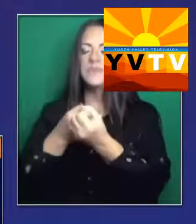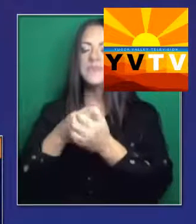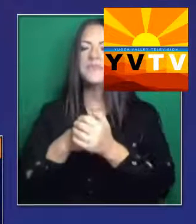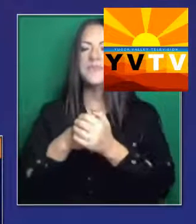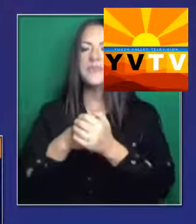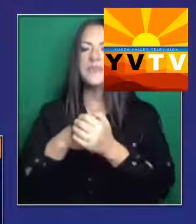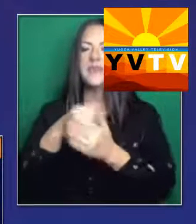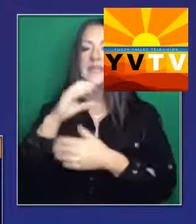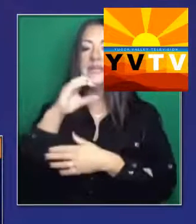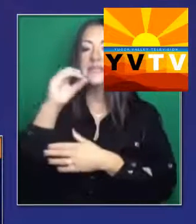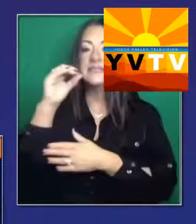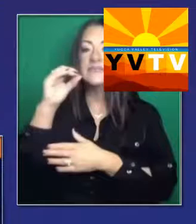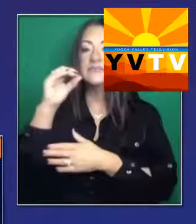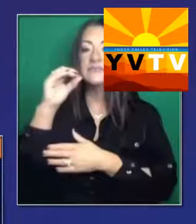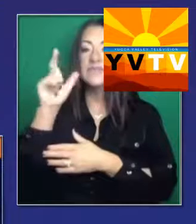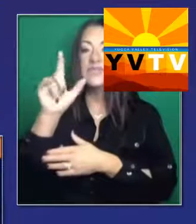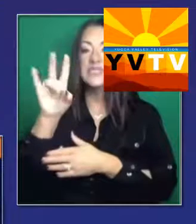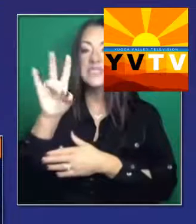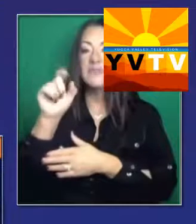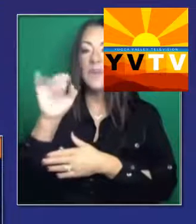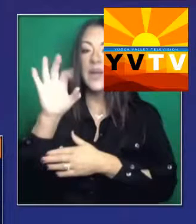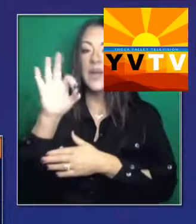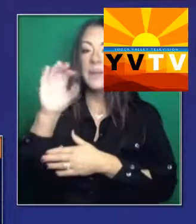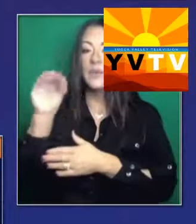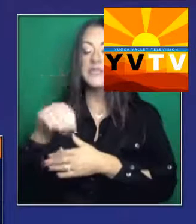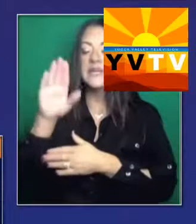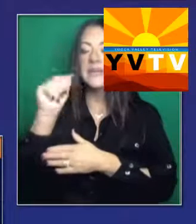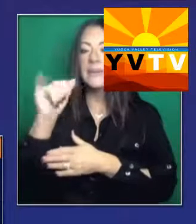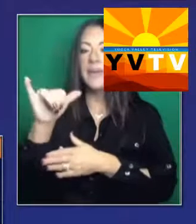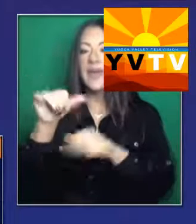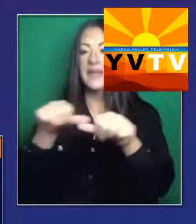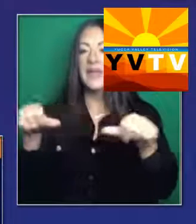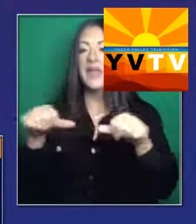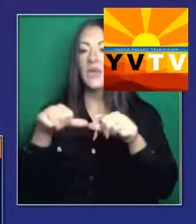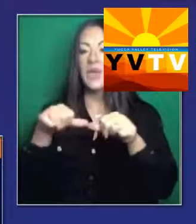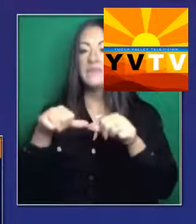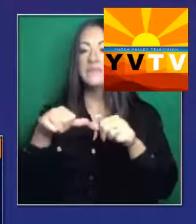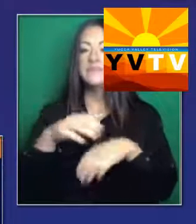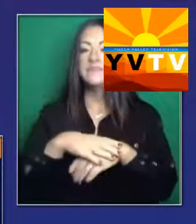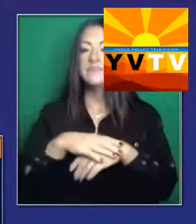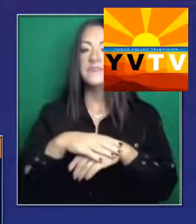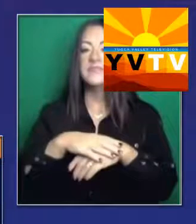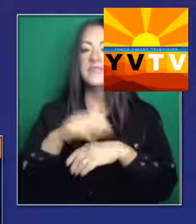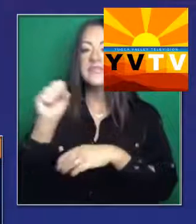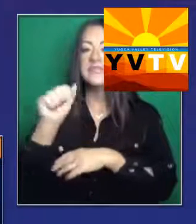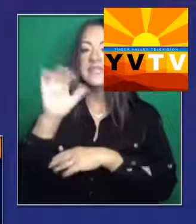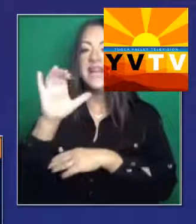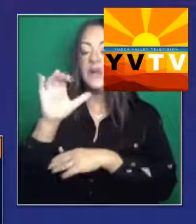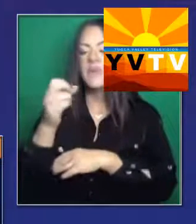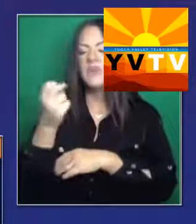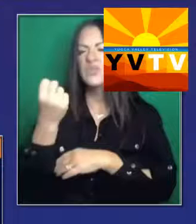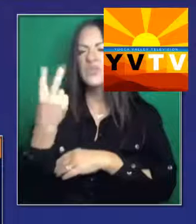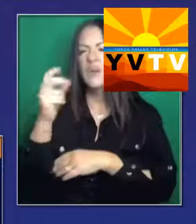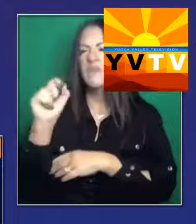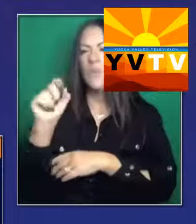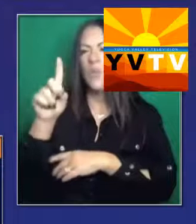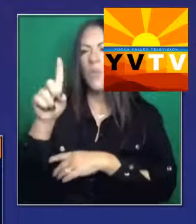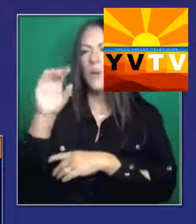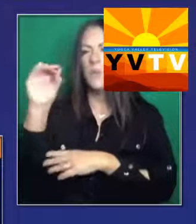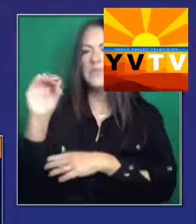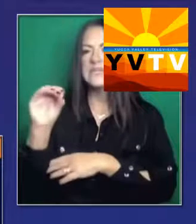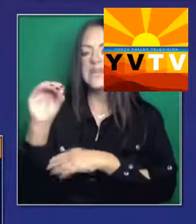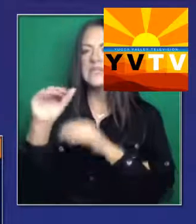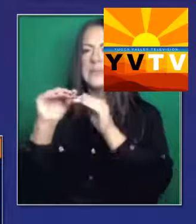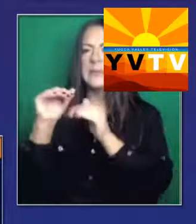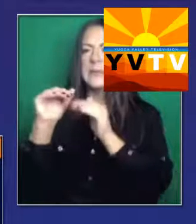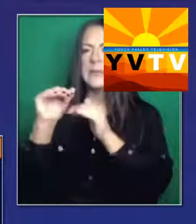greater Sacramento region hovering 12.1%, been a little above 15%, a little below 15%, now